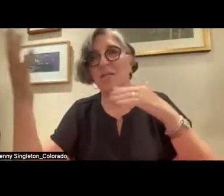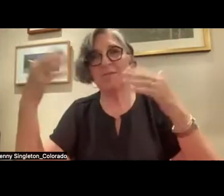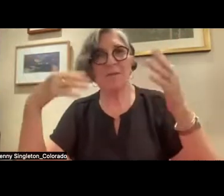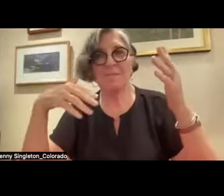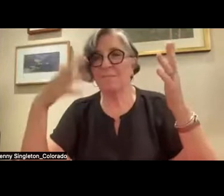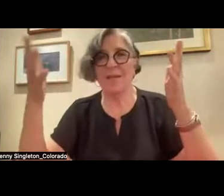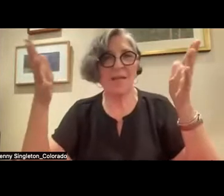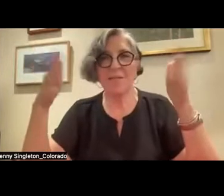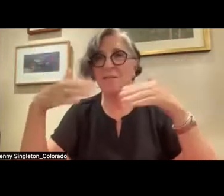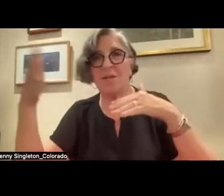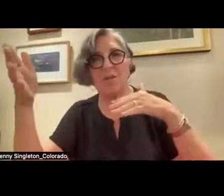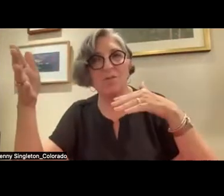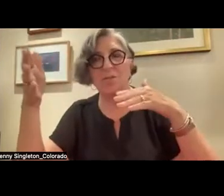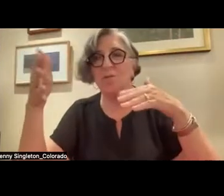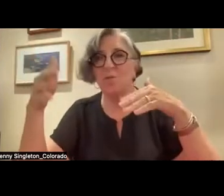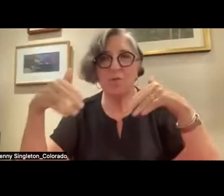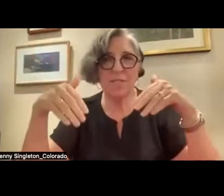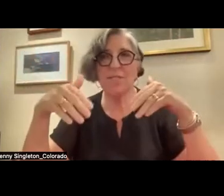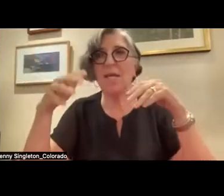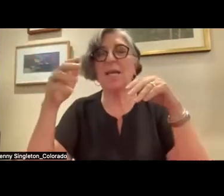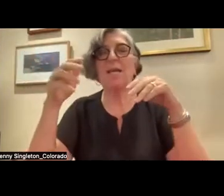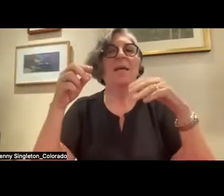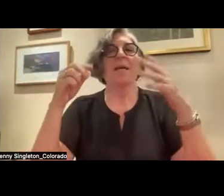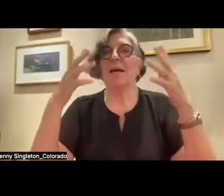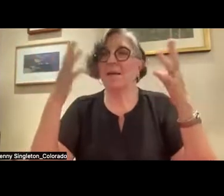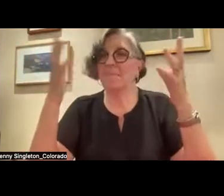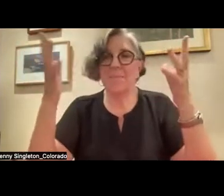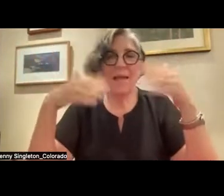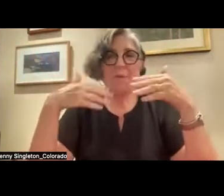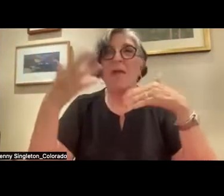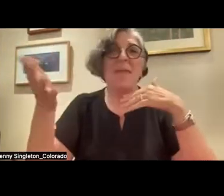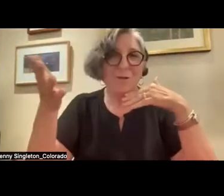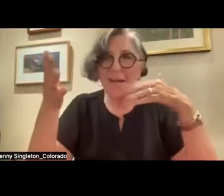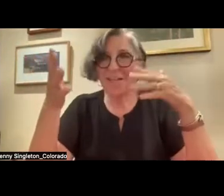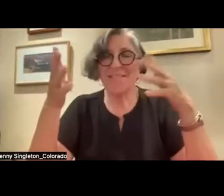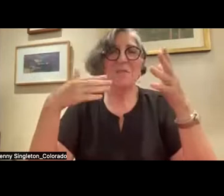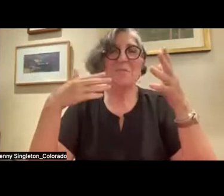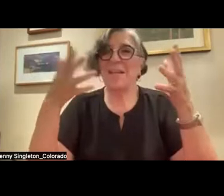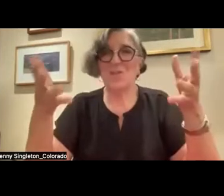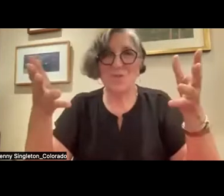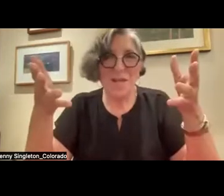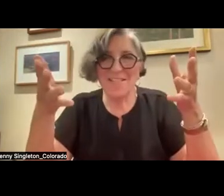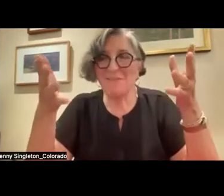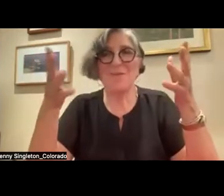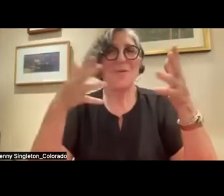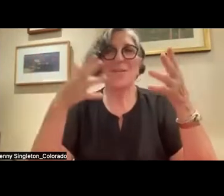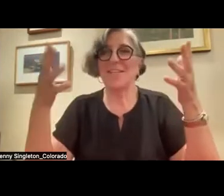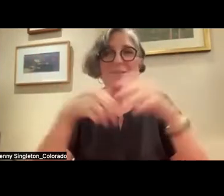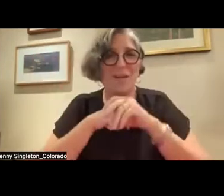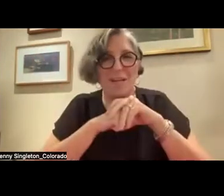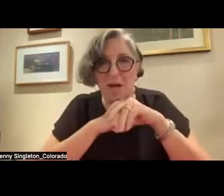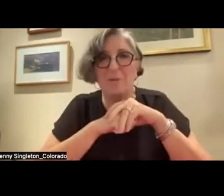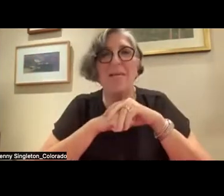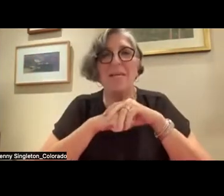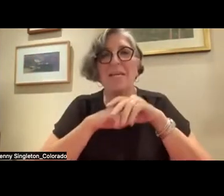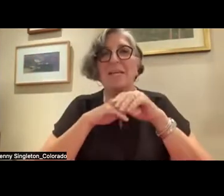especially given that ASL is not used in schools today. When they learn ASL, when they join the deaf community is